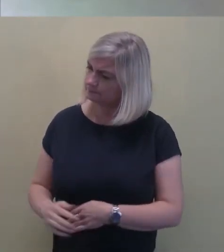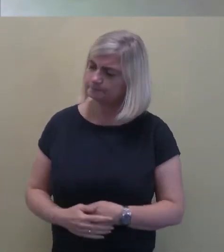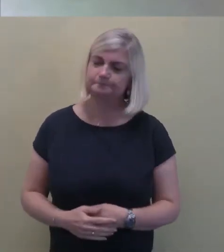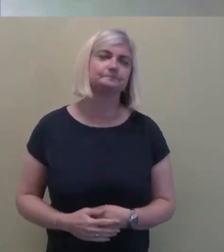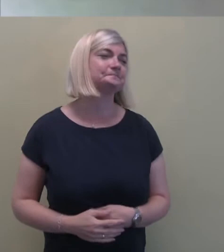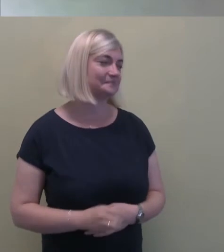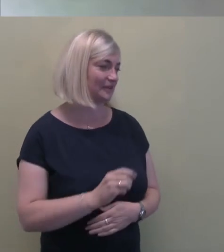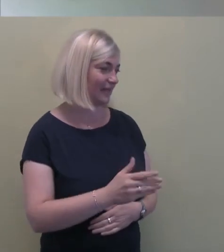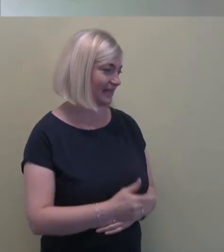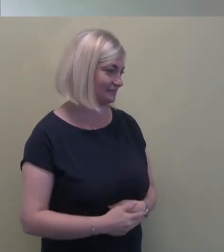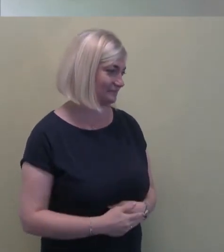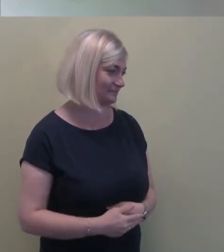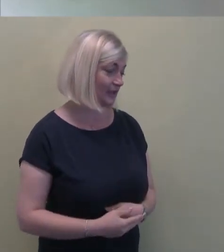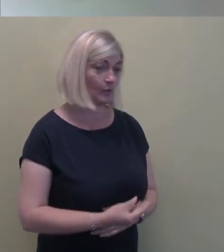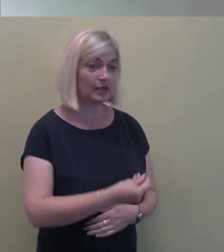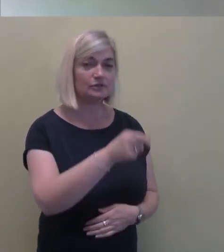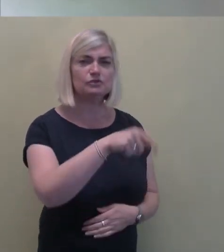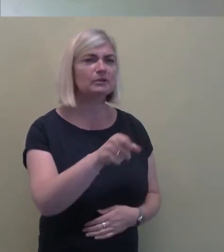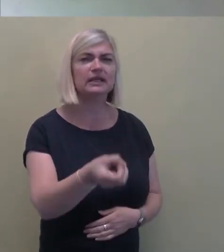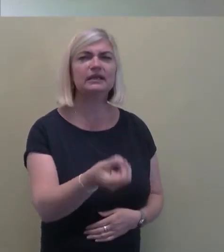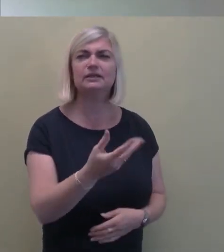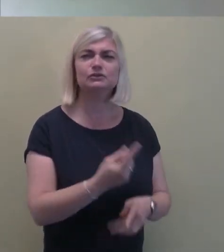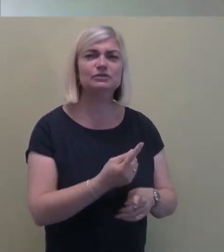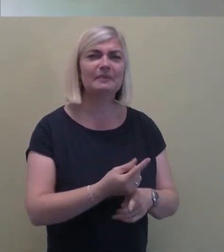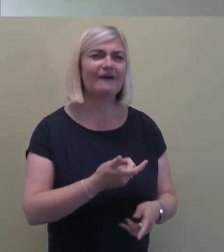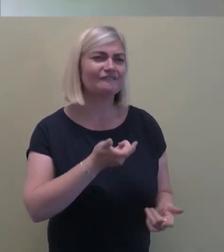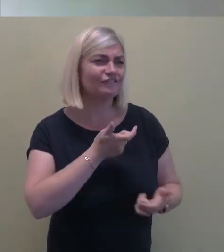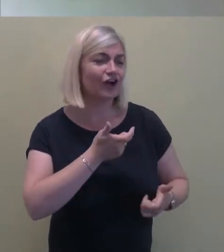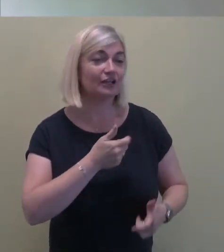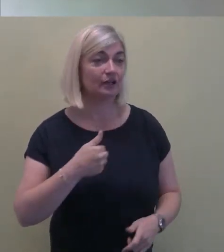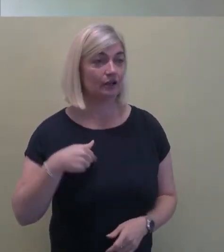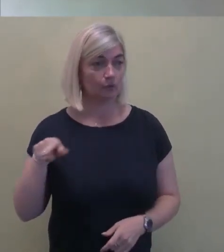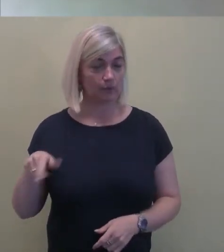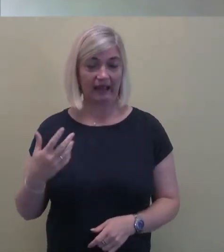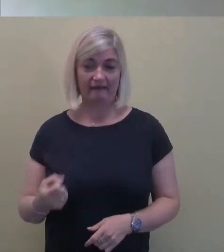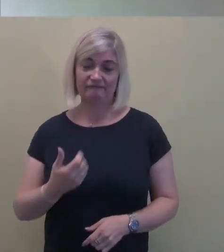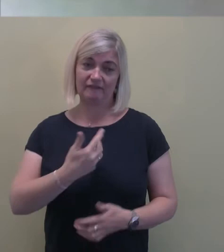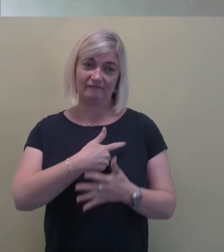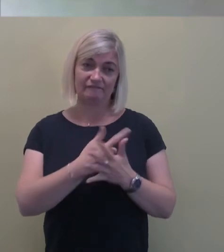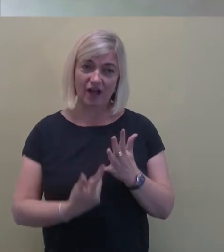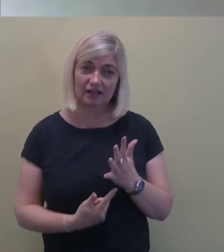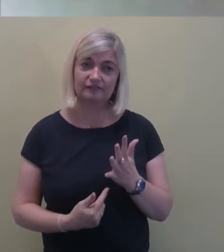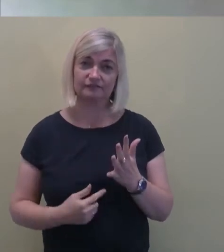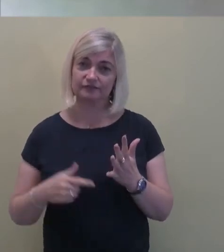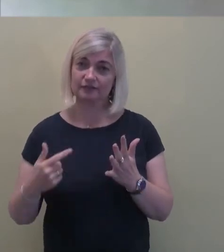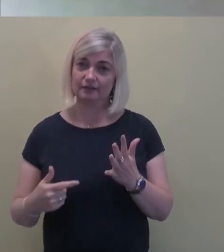use phone contacts with your phone numbers, which are all on the website, or we can do it by the